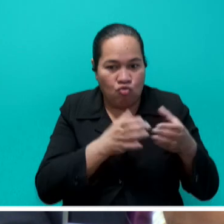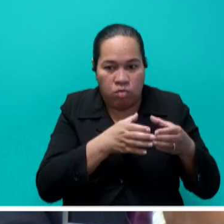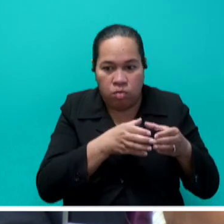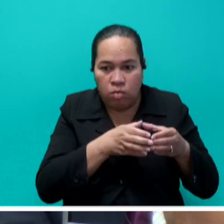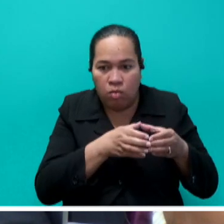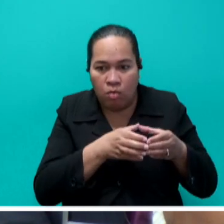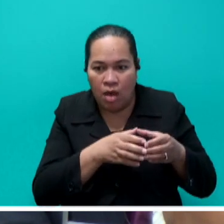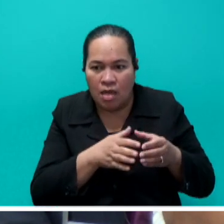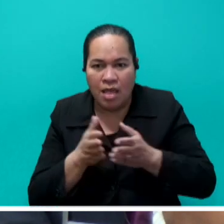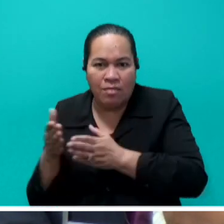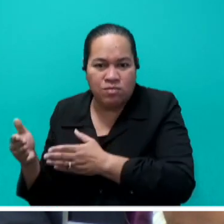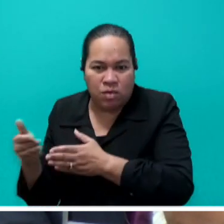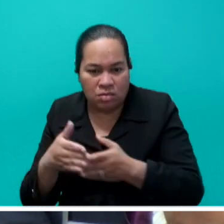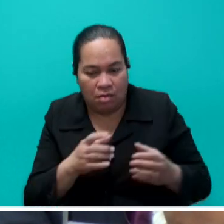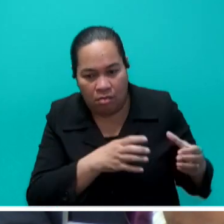boat leaves, and then they,